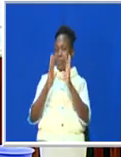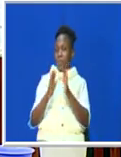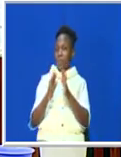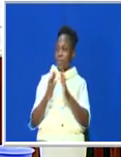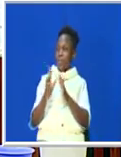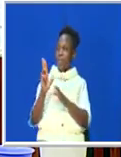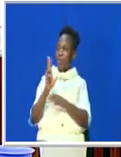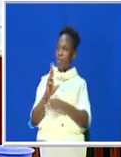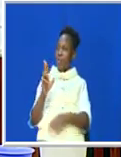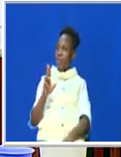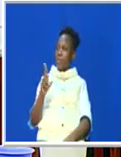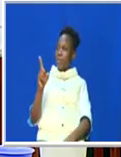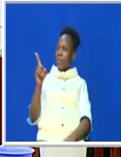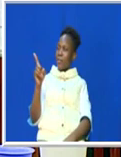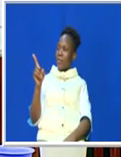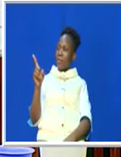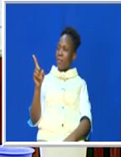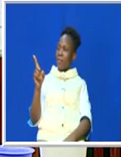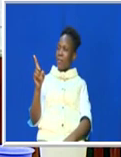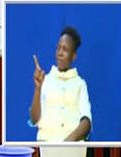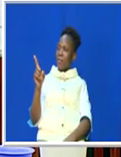I use